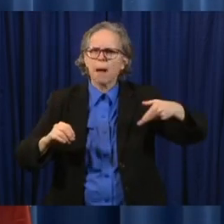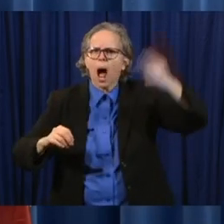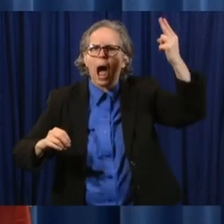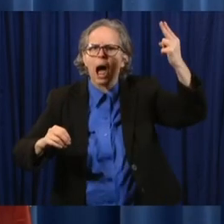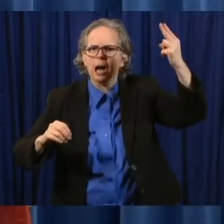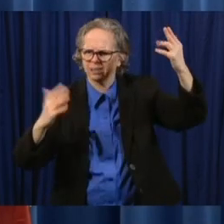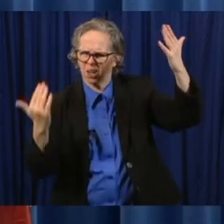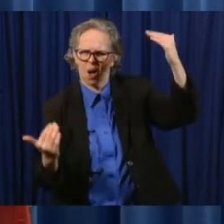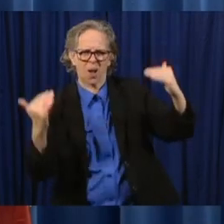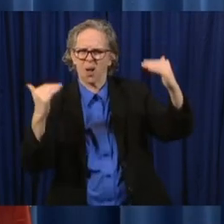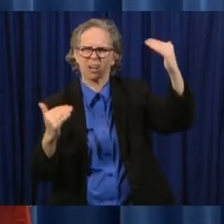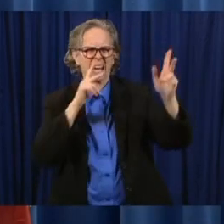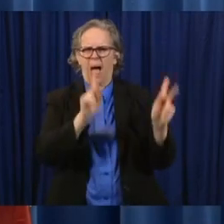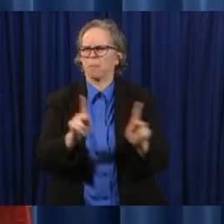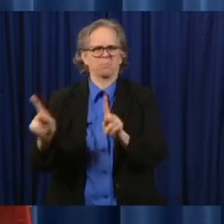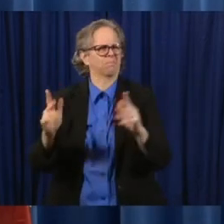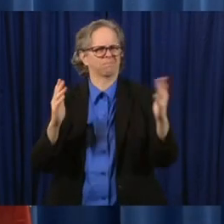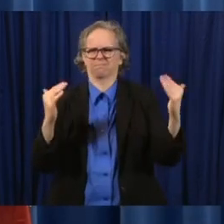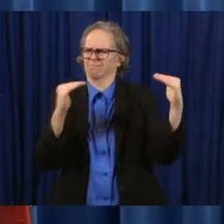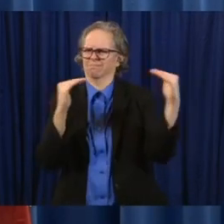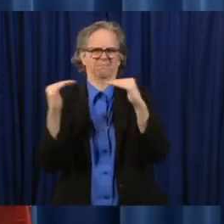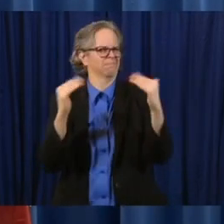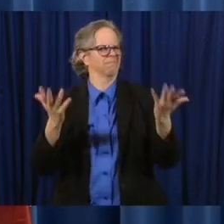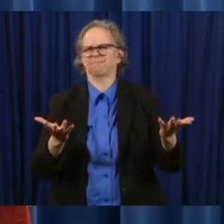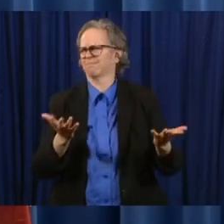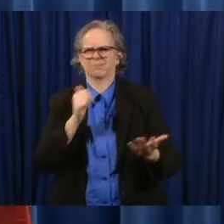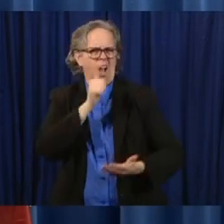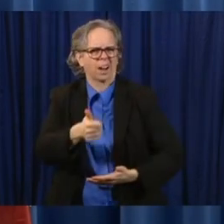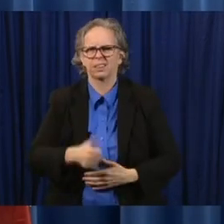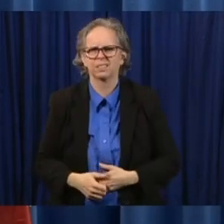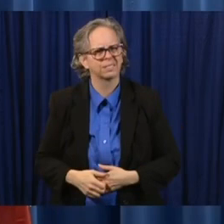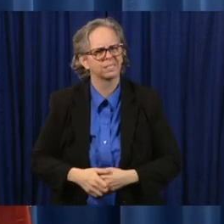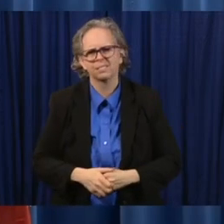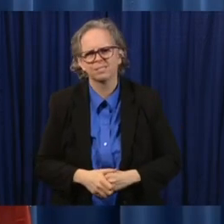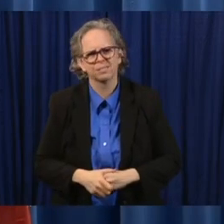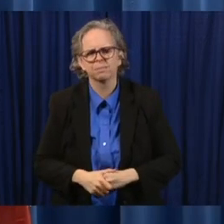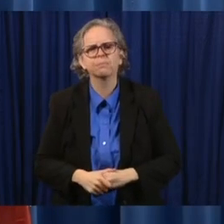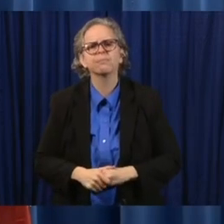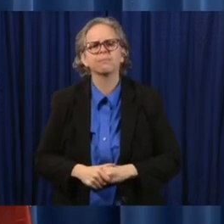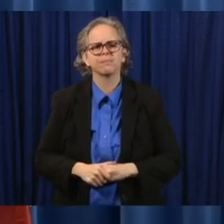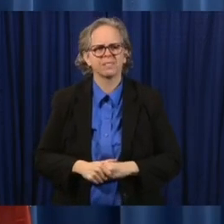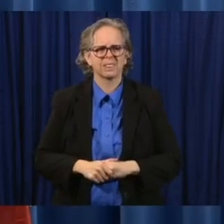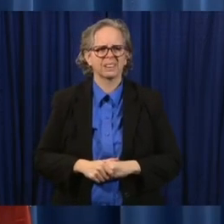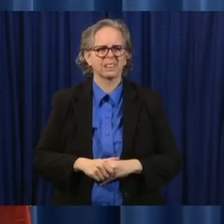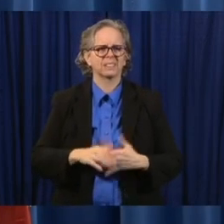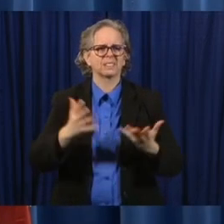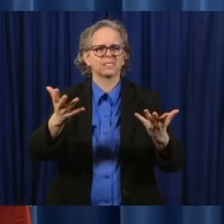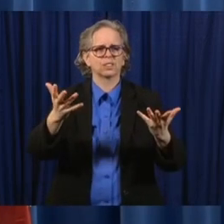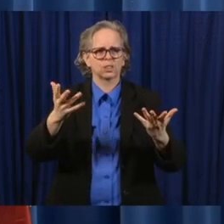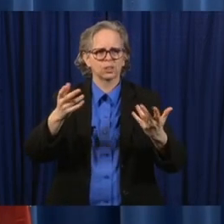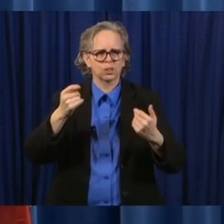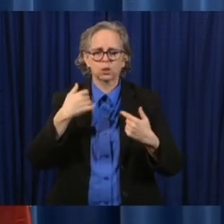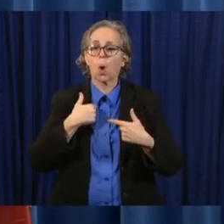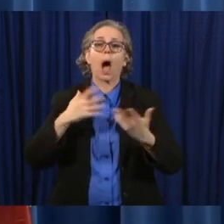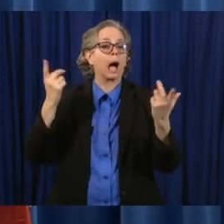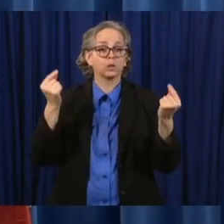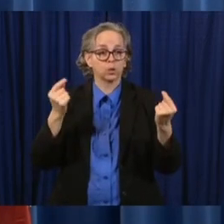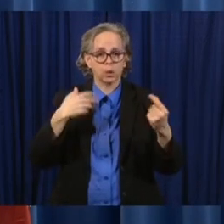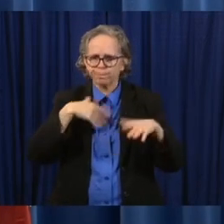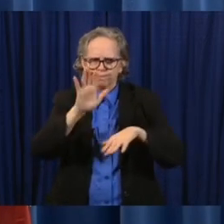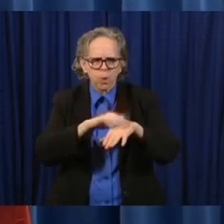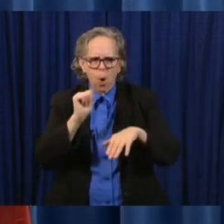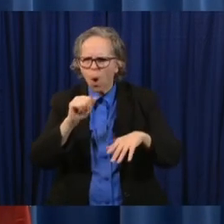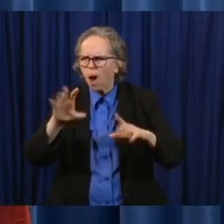We have put together a group to take a look at this, and it is